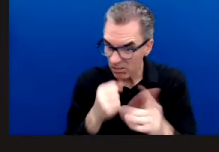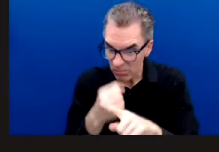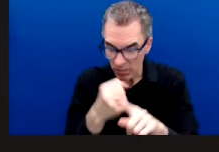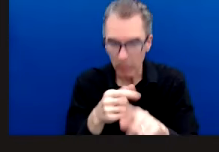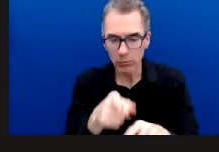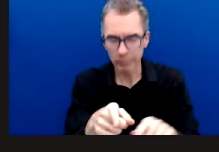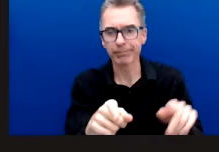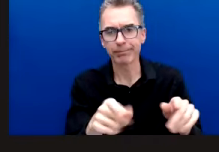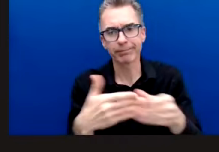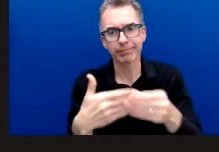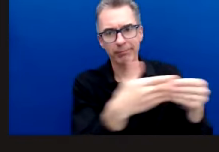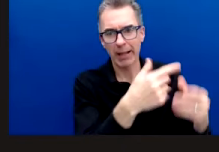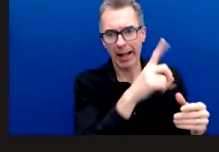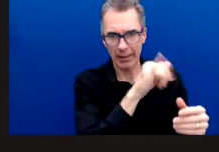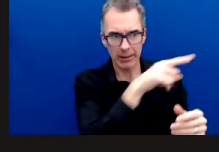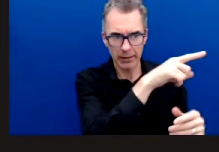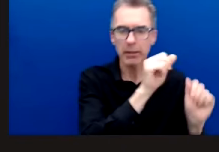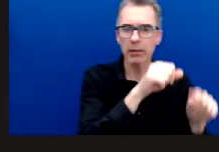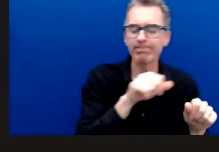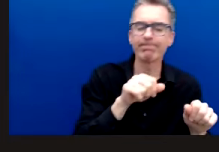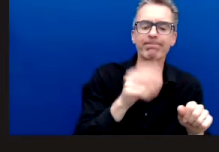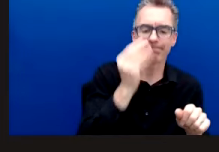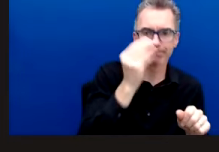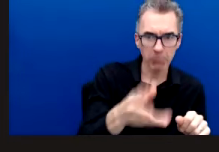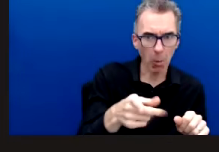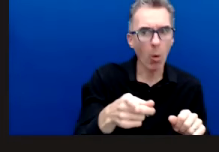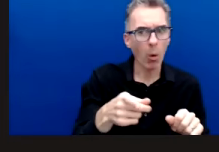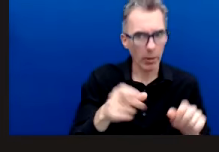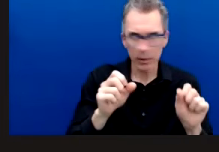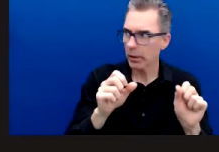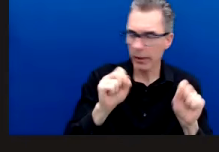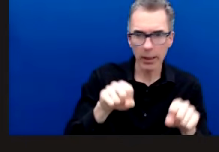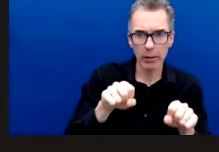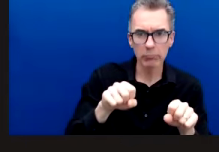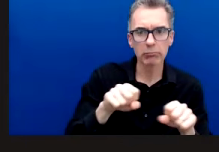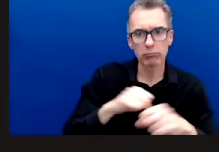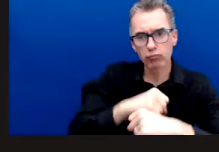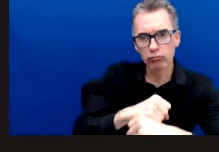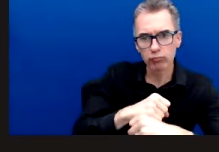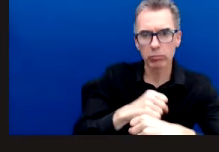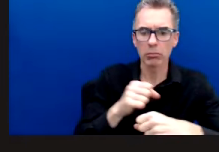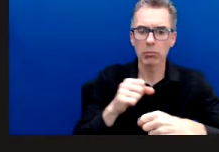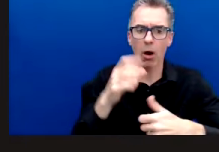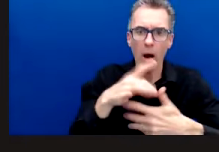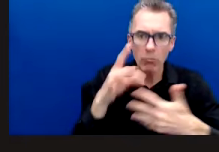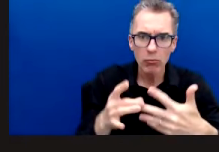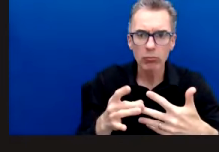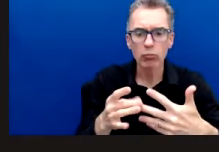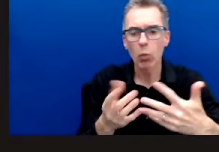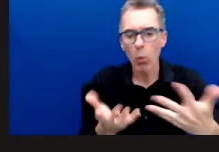measures so that she can inform the student what there is available for that